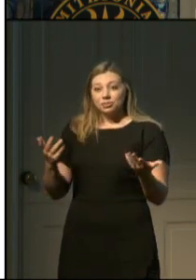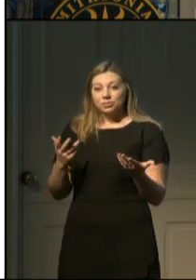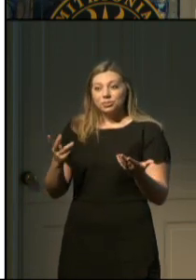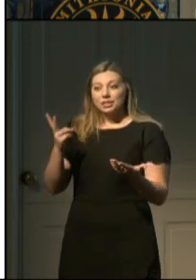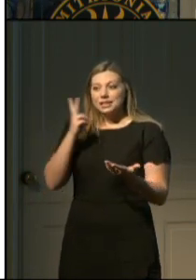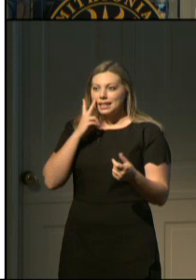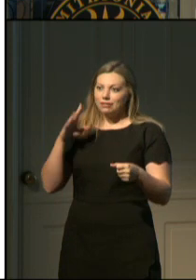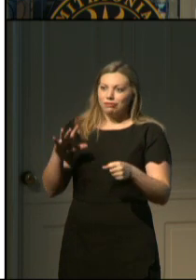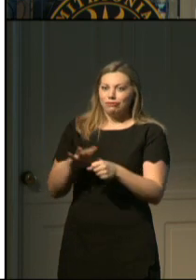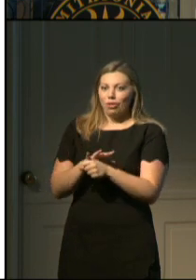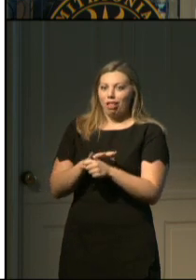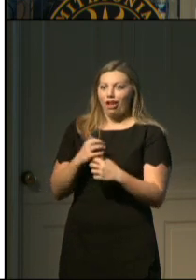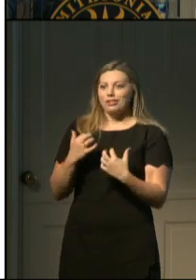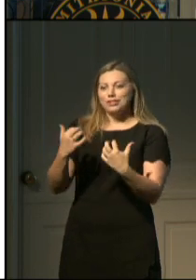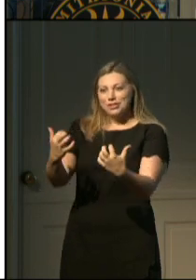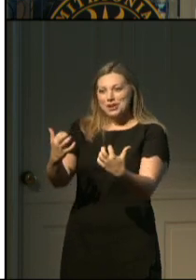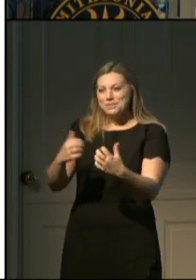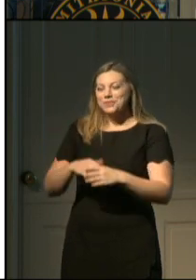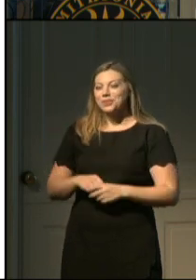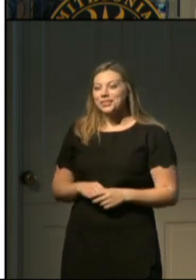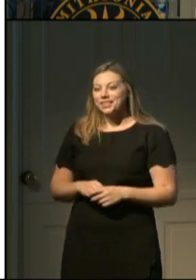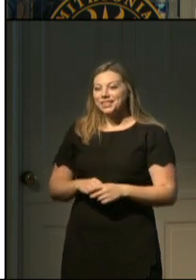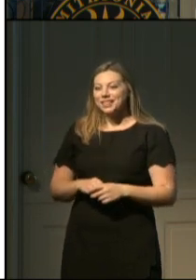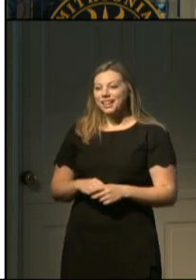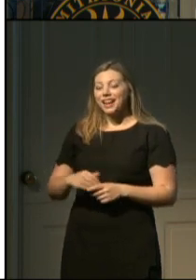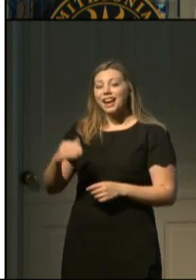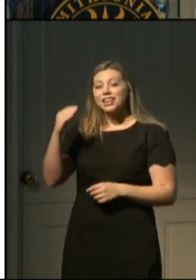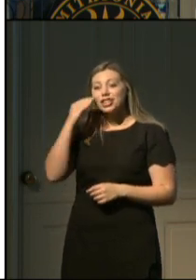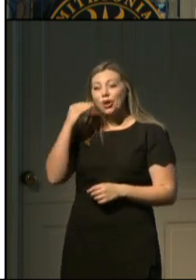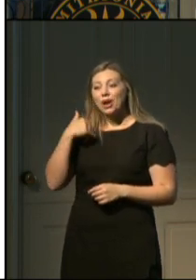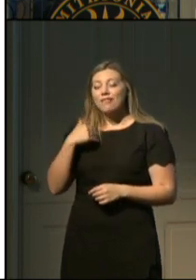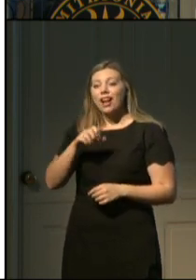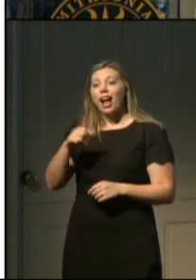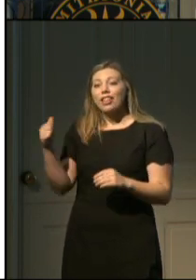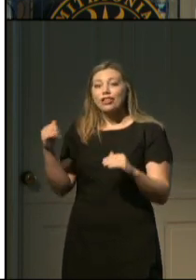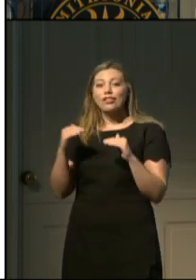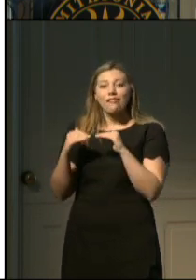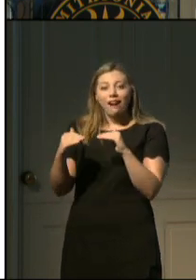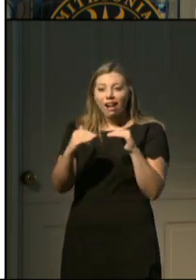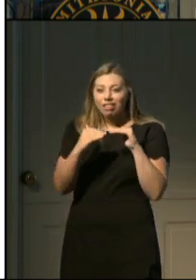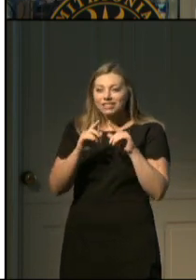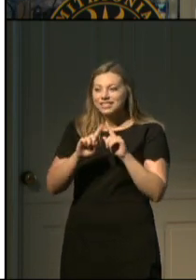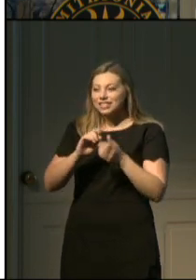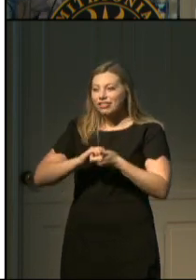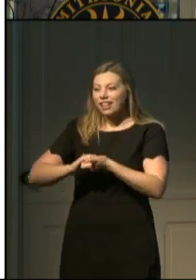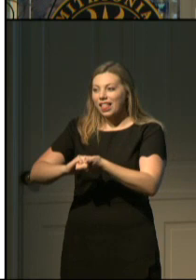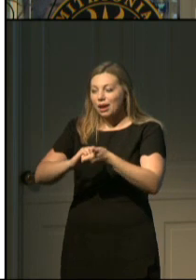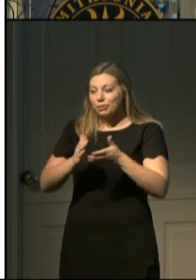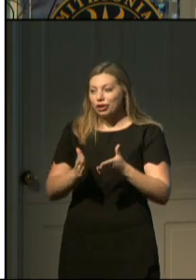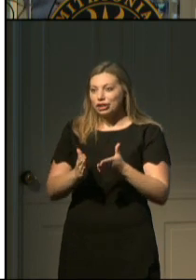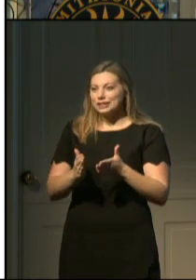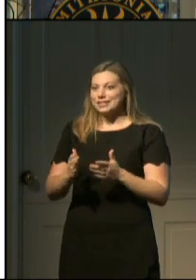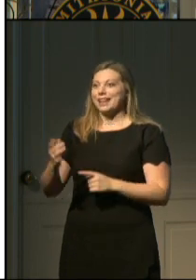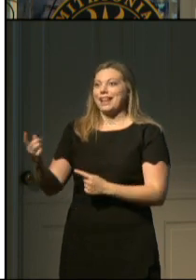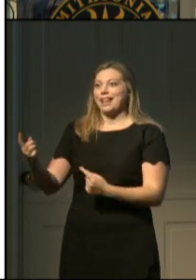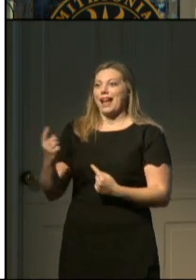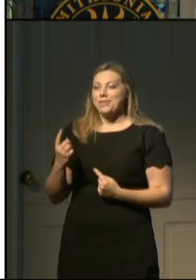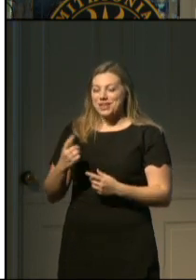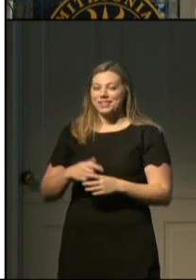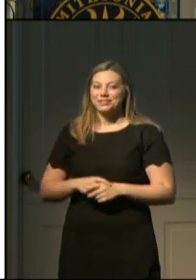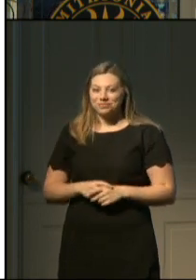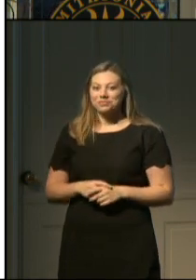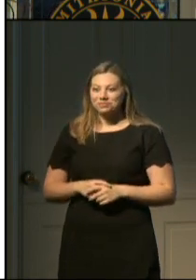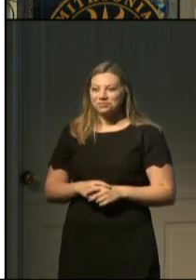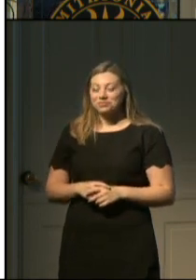full auditorium, and I know we have other colleagues and collaborators on the way.